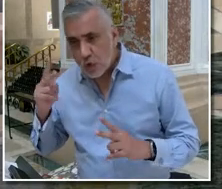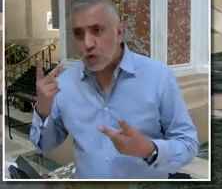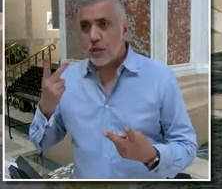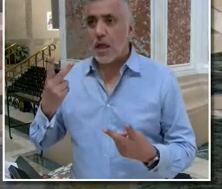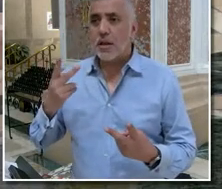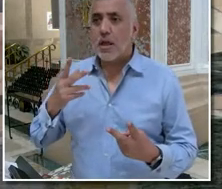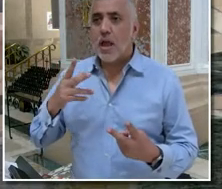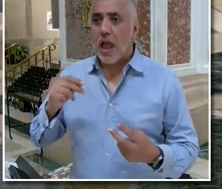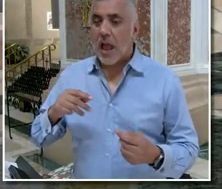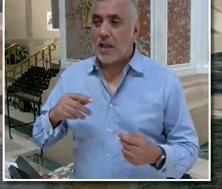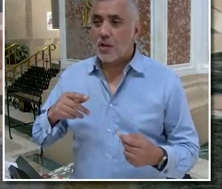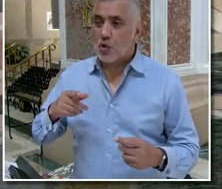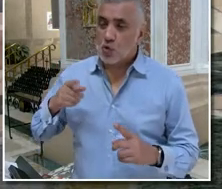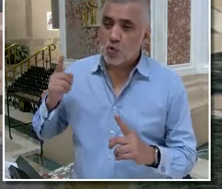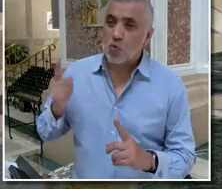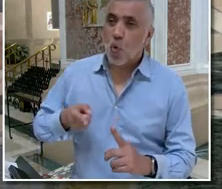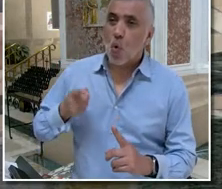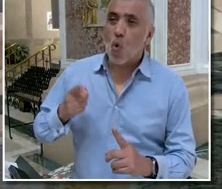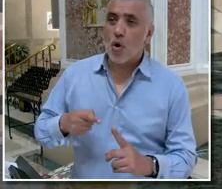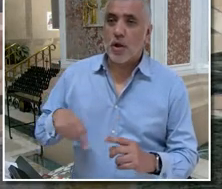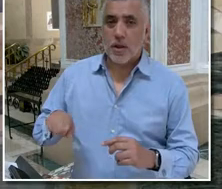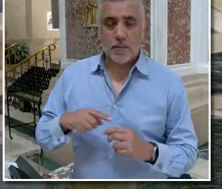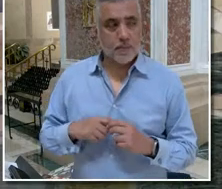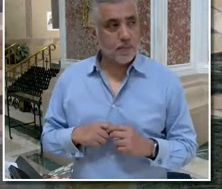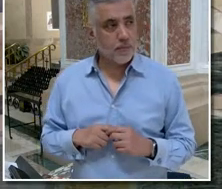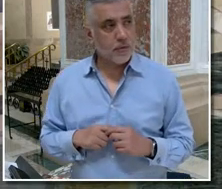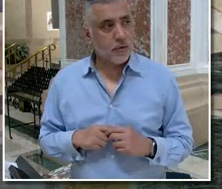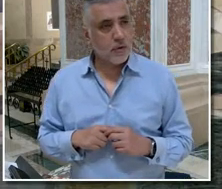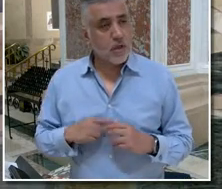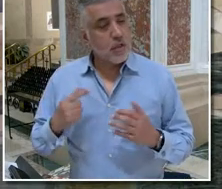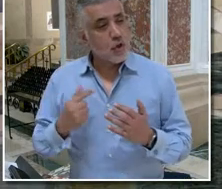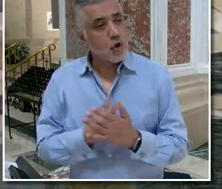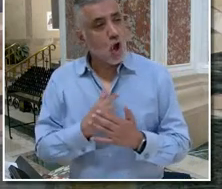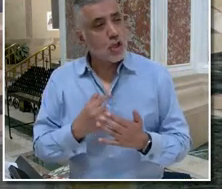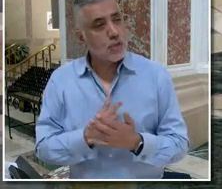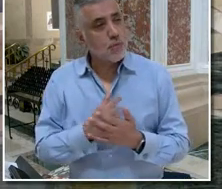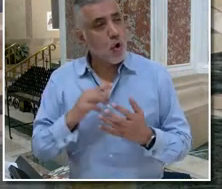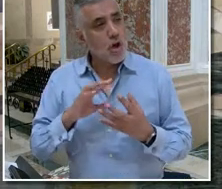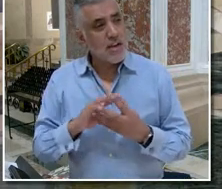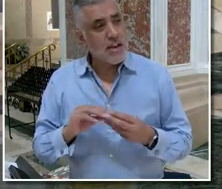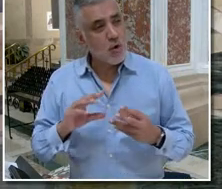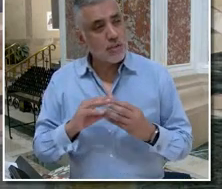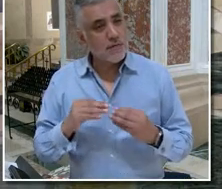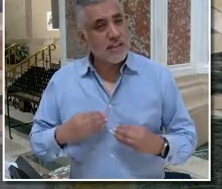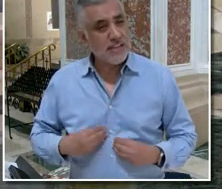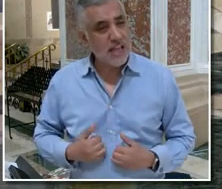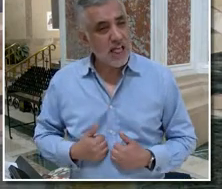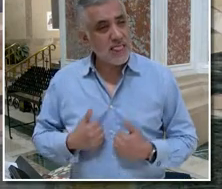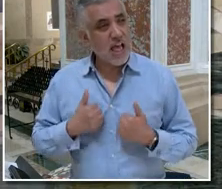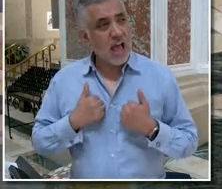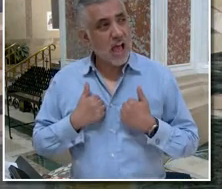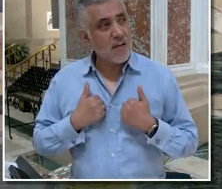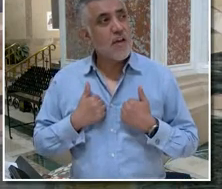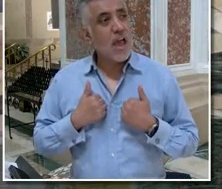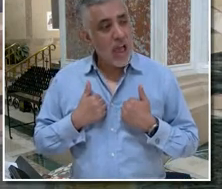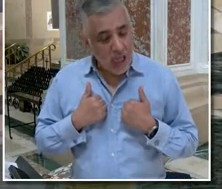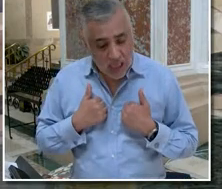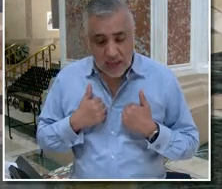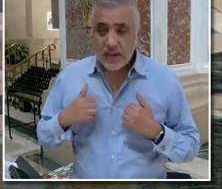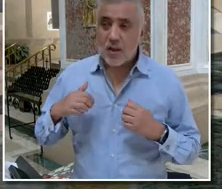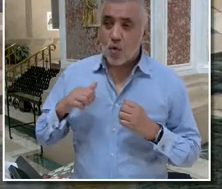and even scorn him. The gospel narrative is alive in and about